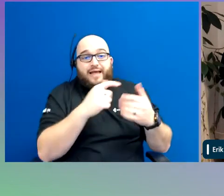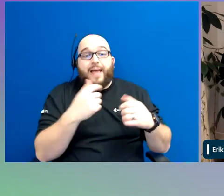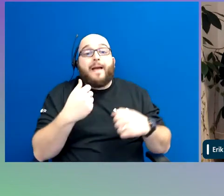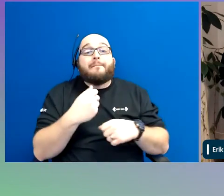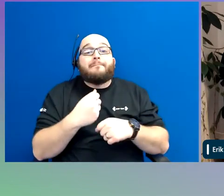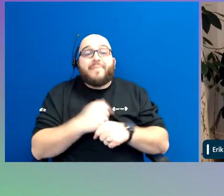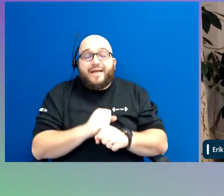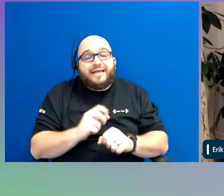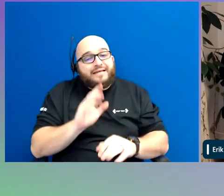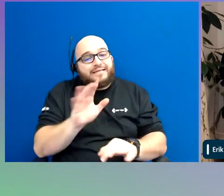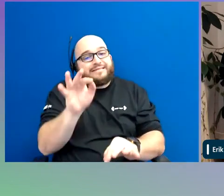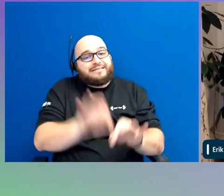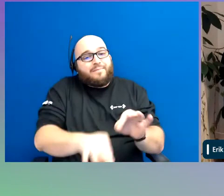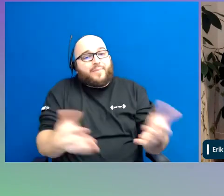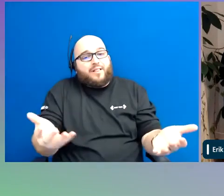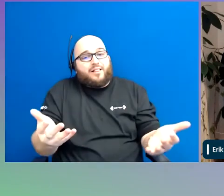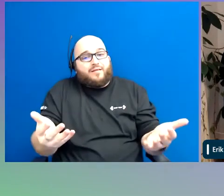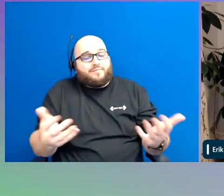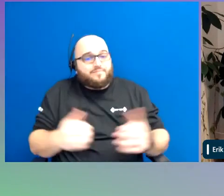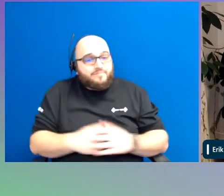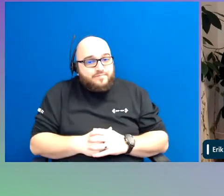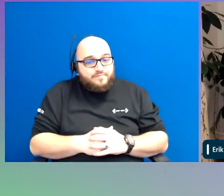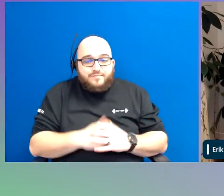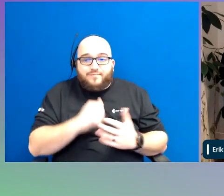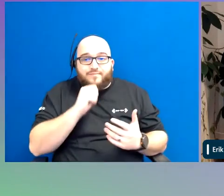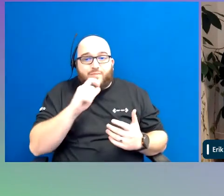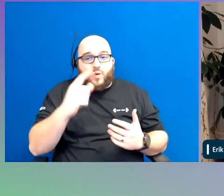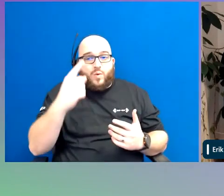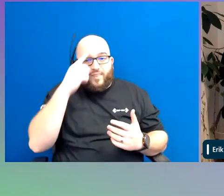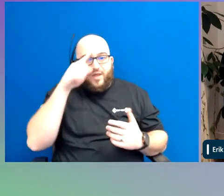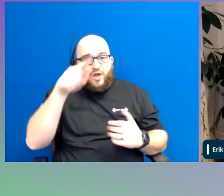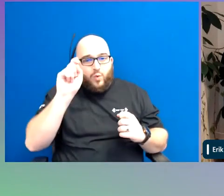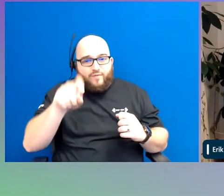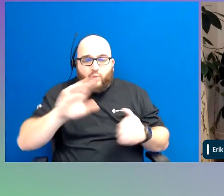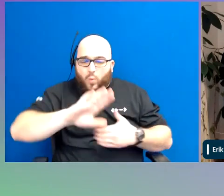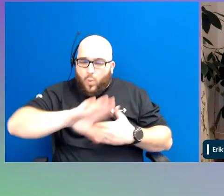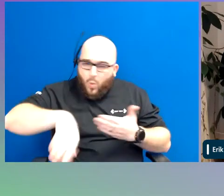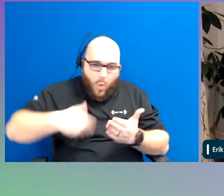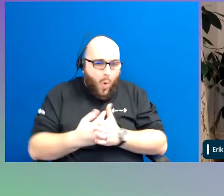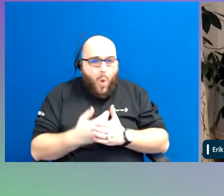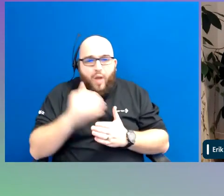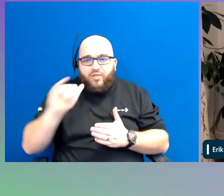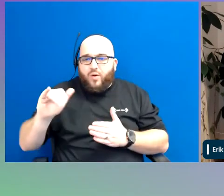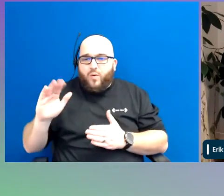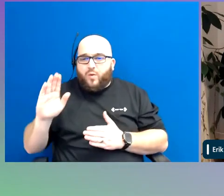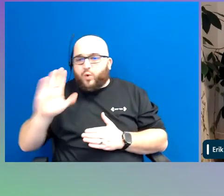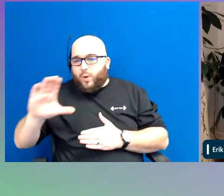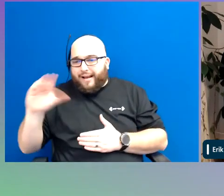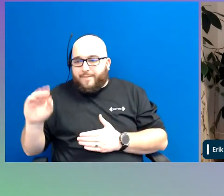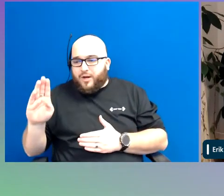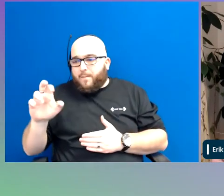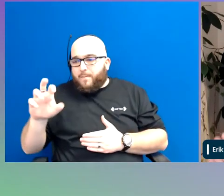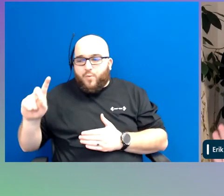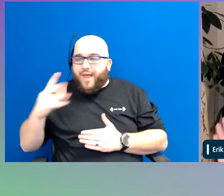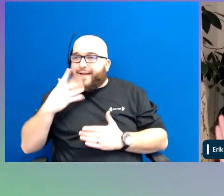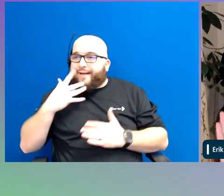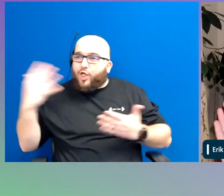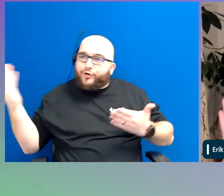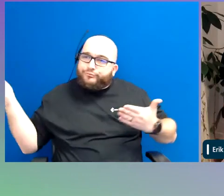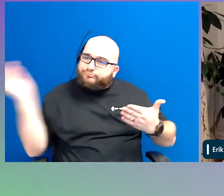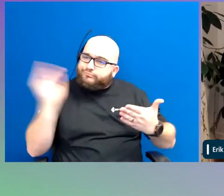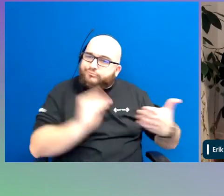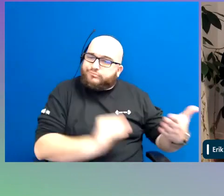don't think you have to put all the brand colors into your email. You can maybe do like